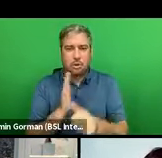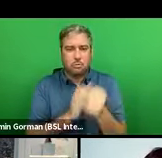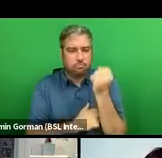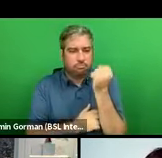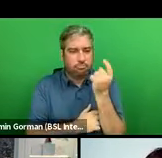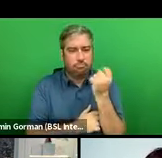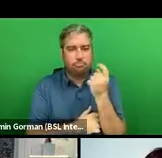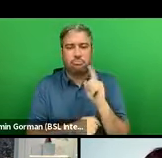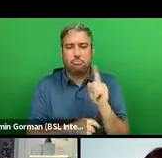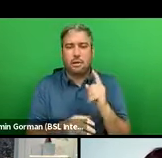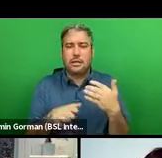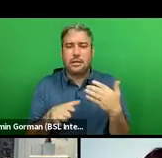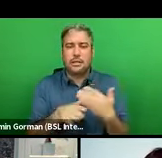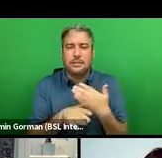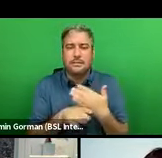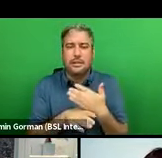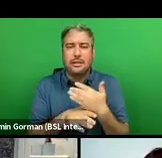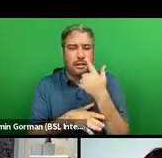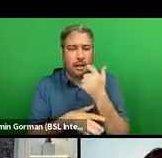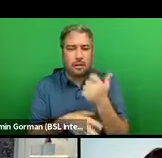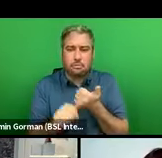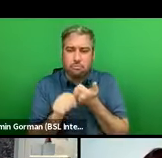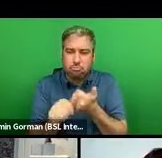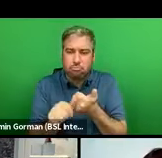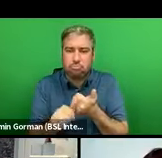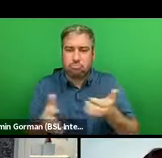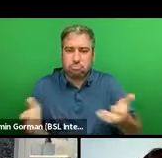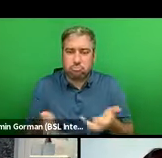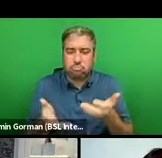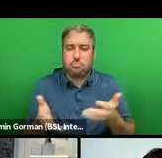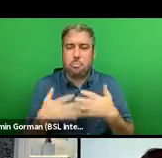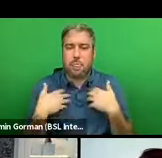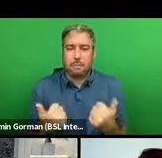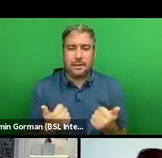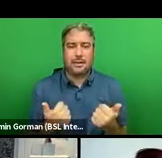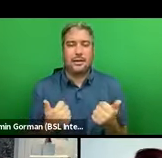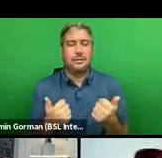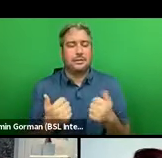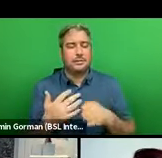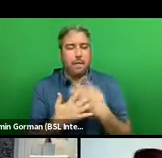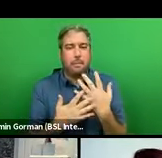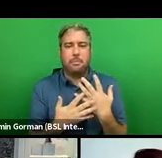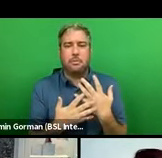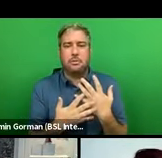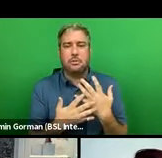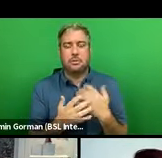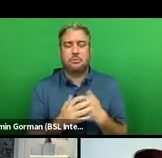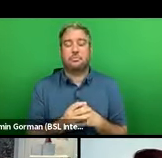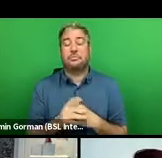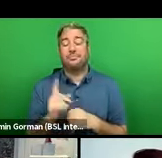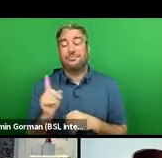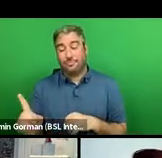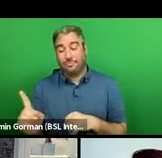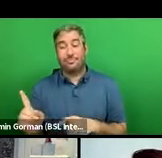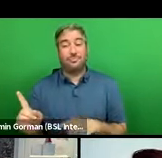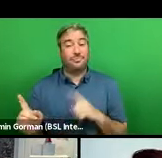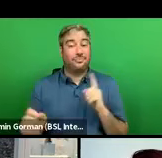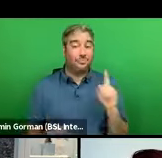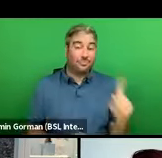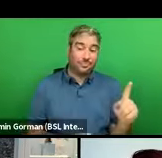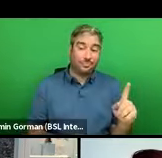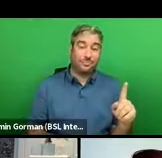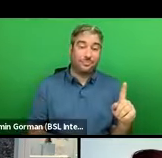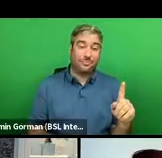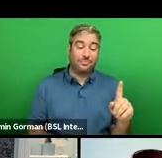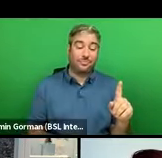well-being and development overall. On the other hand, we are all connected through global linkages, and how,